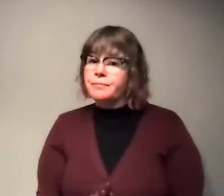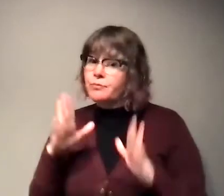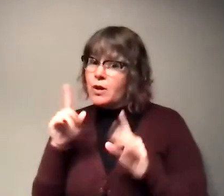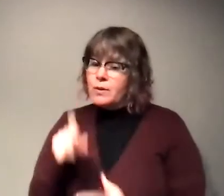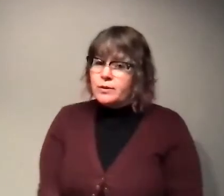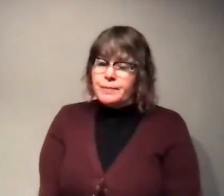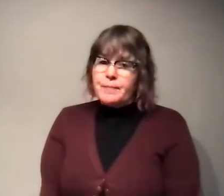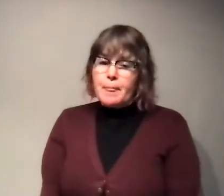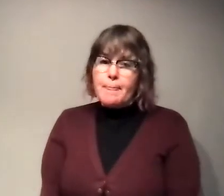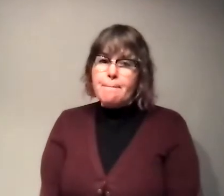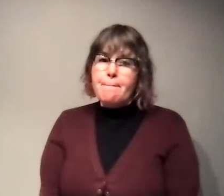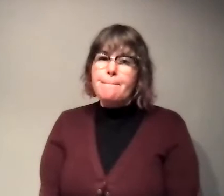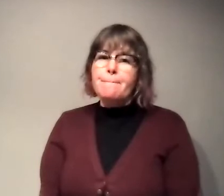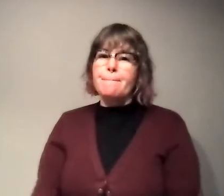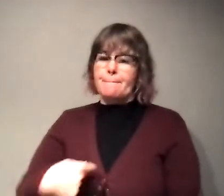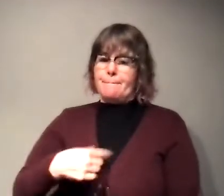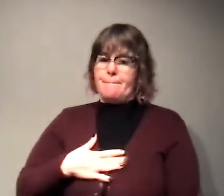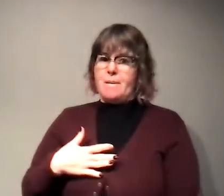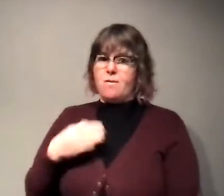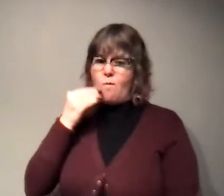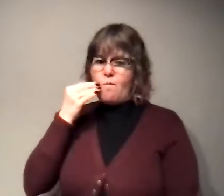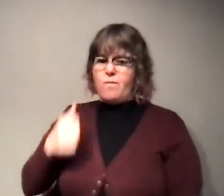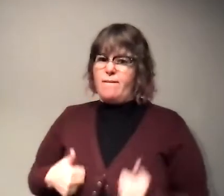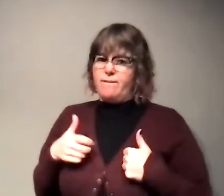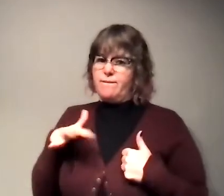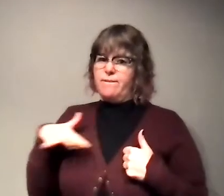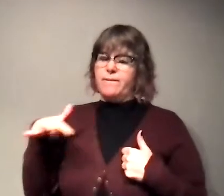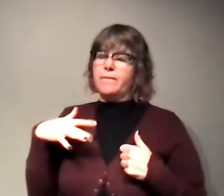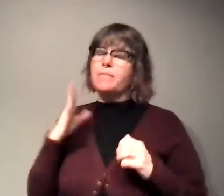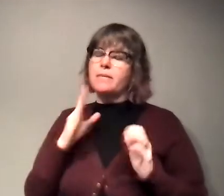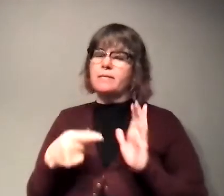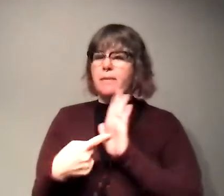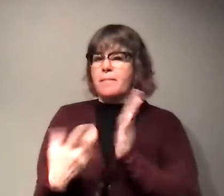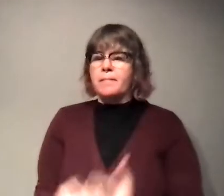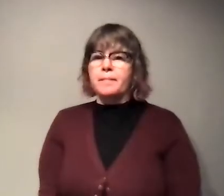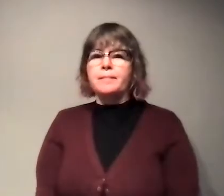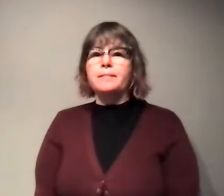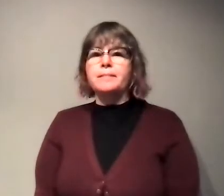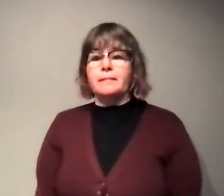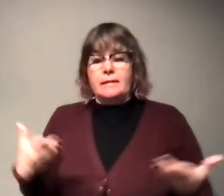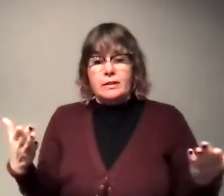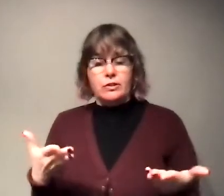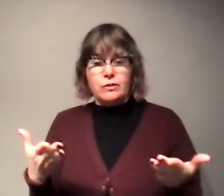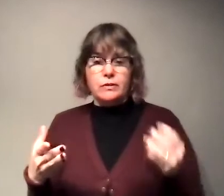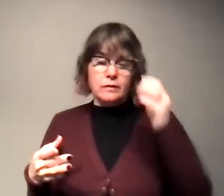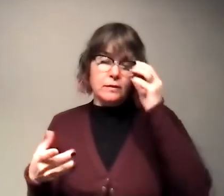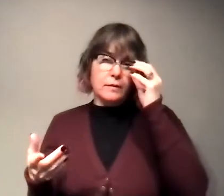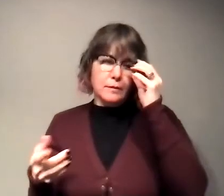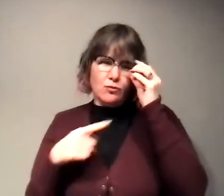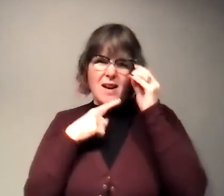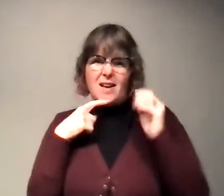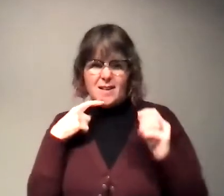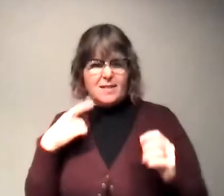So I'll talk about where I live just because it helps to give an example, I think. So out here, it's pretty